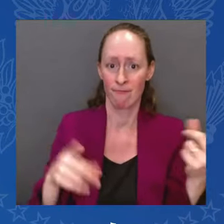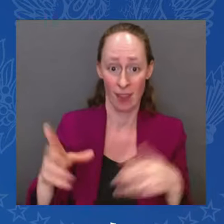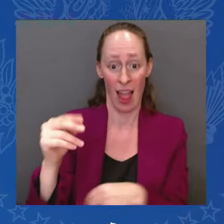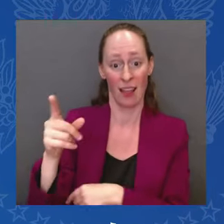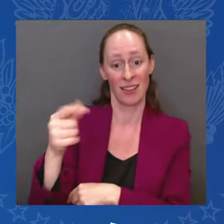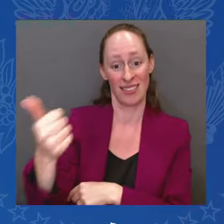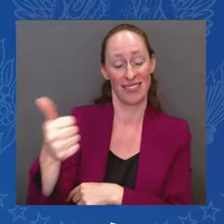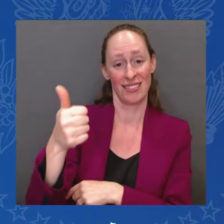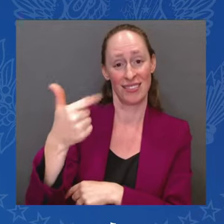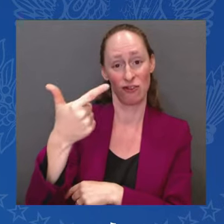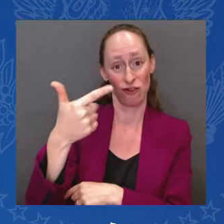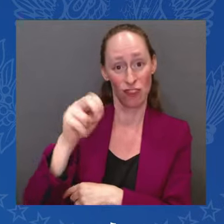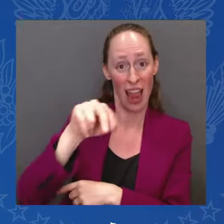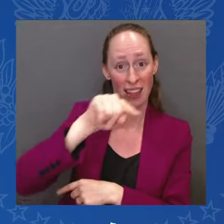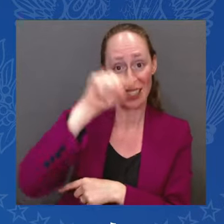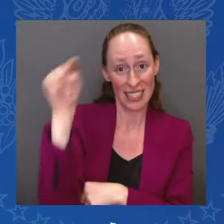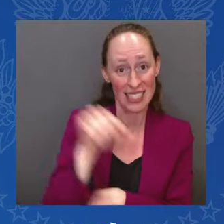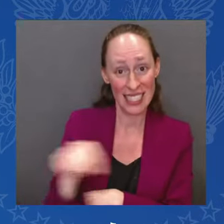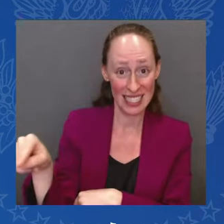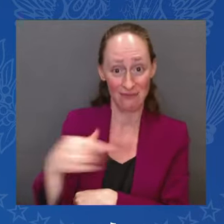States Congress.